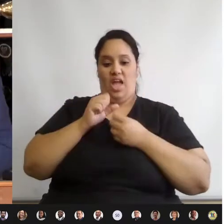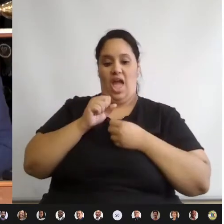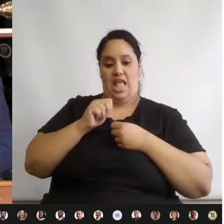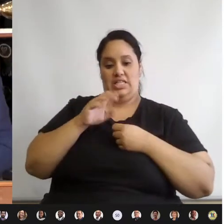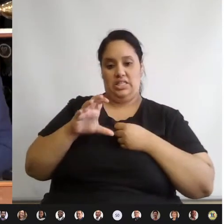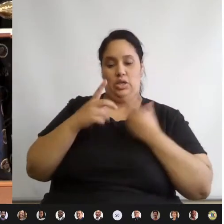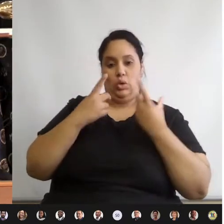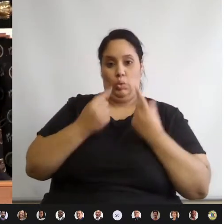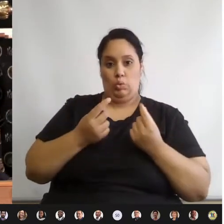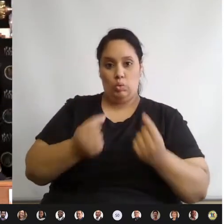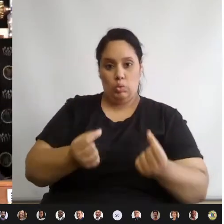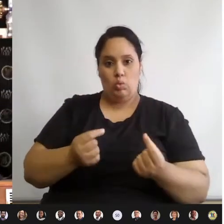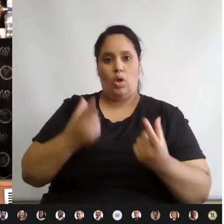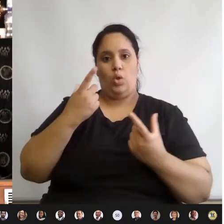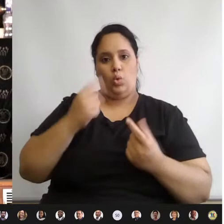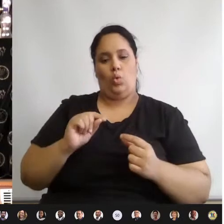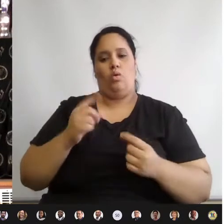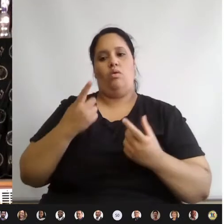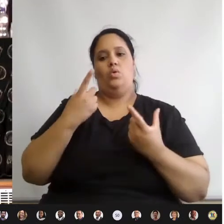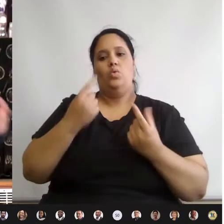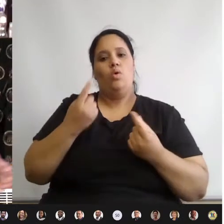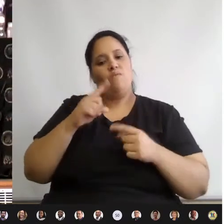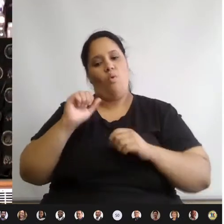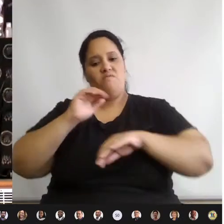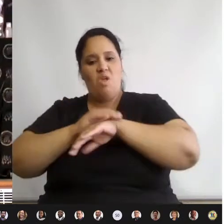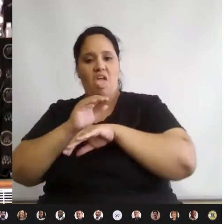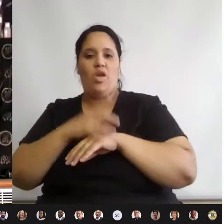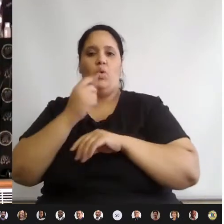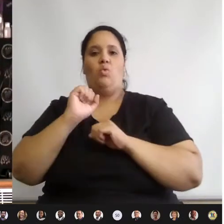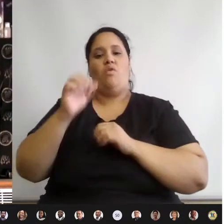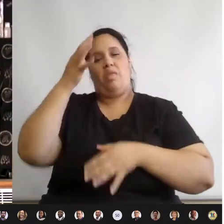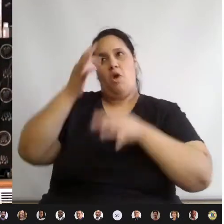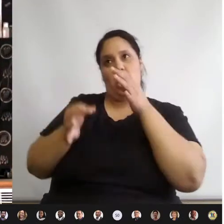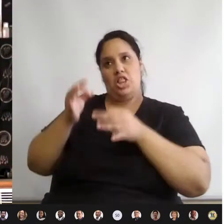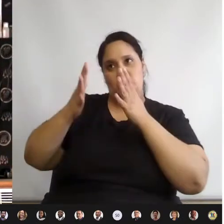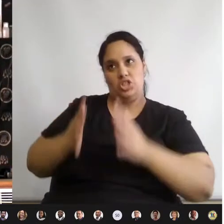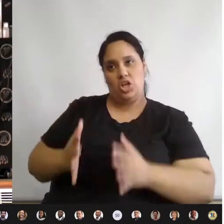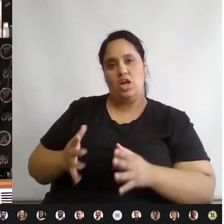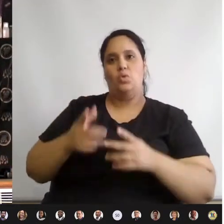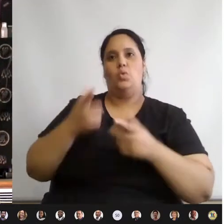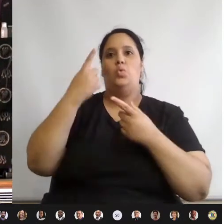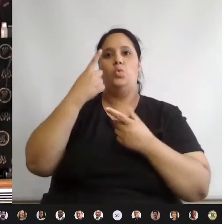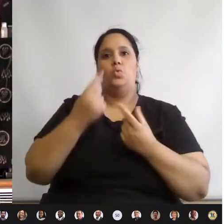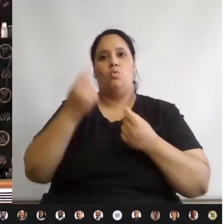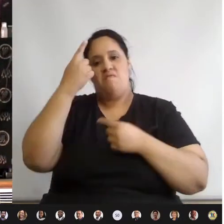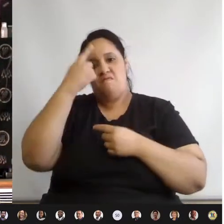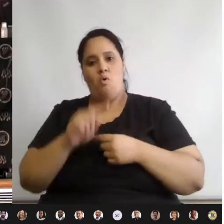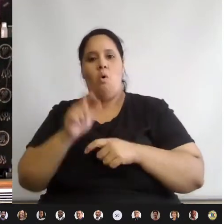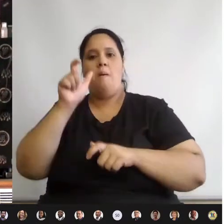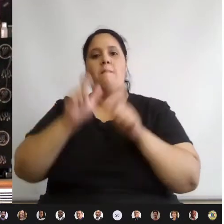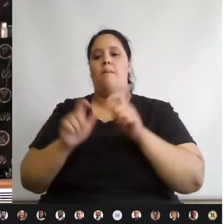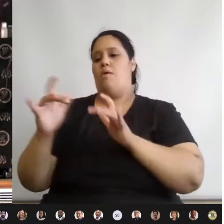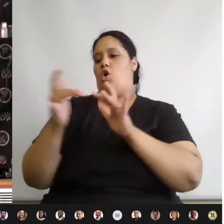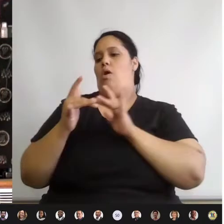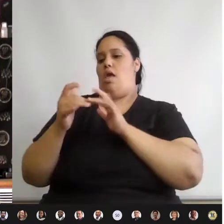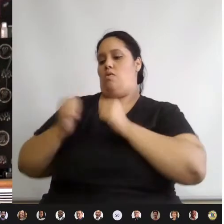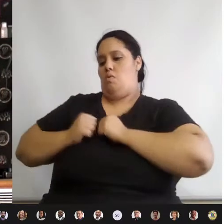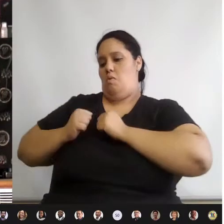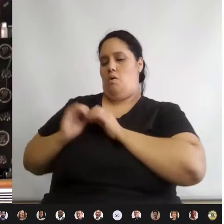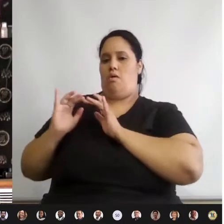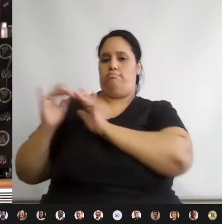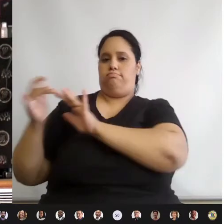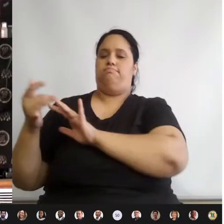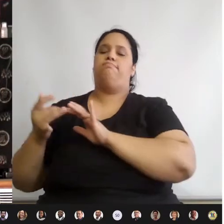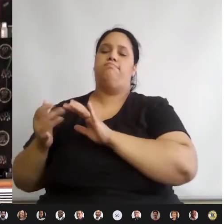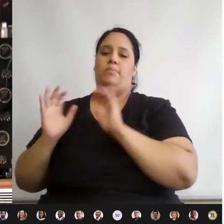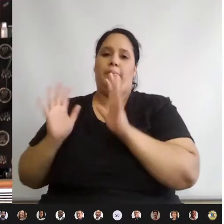does, they do it for their friends, they do it for their politicians, they do it for people connected to the ANC. So